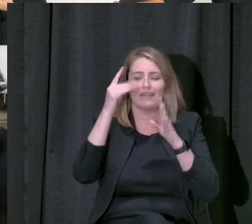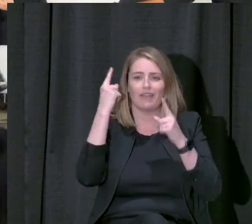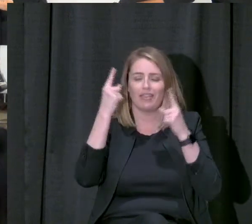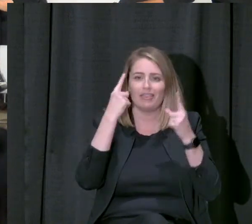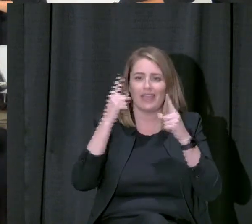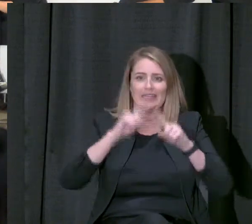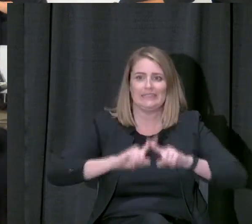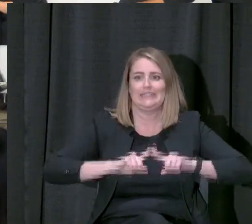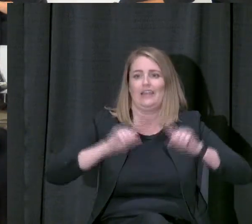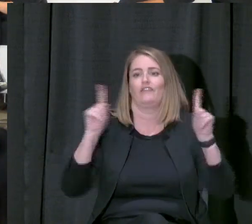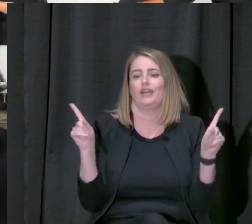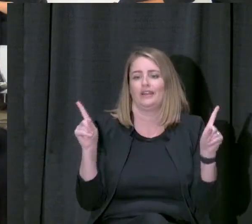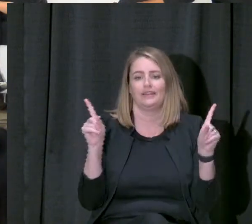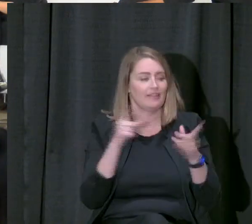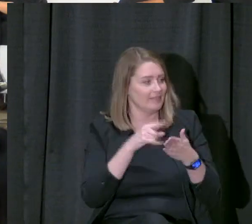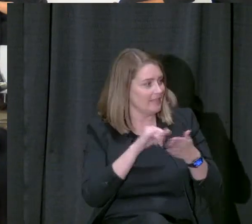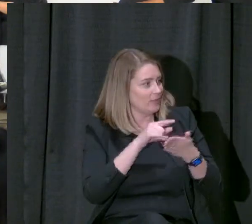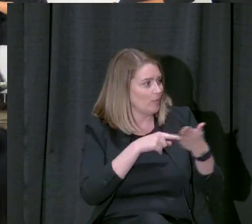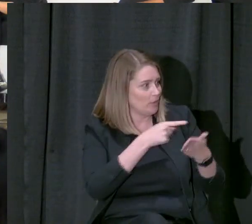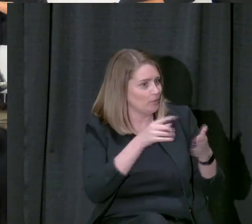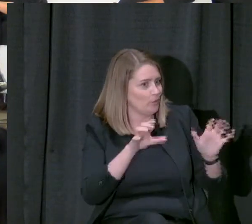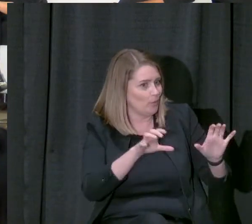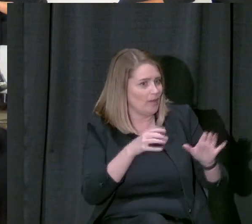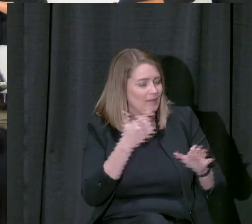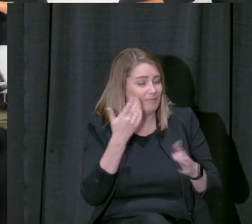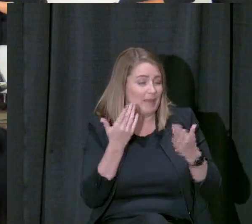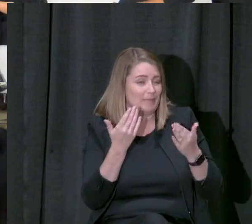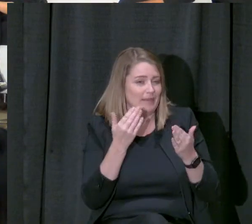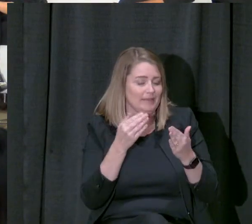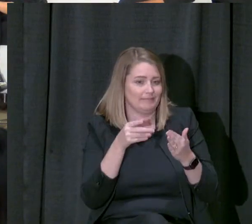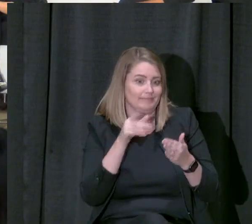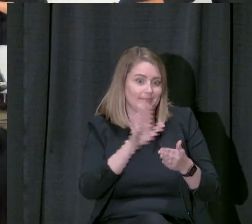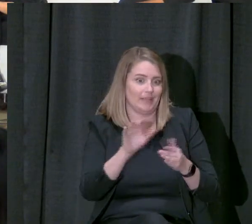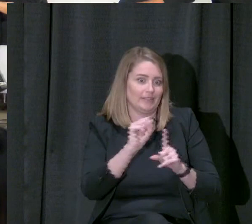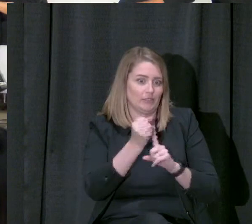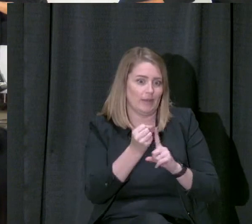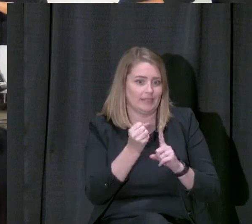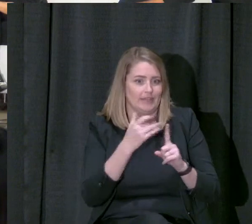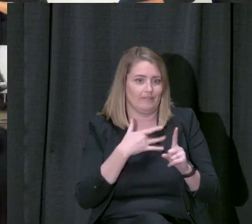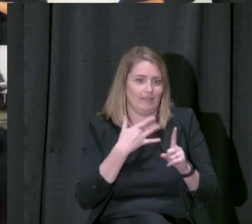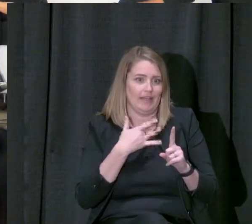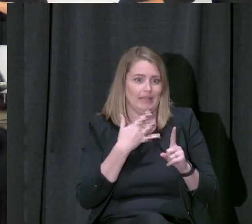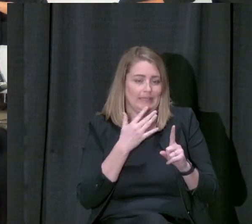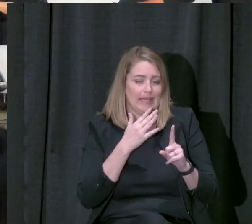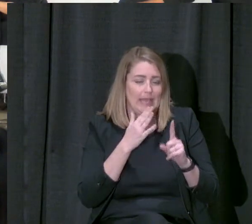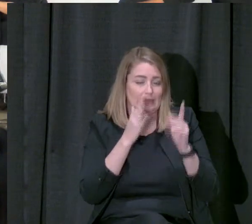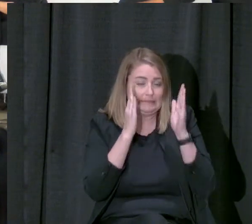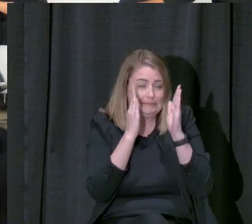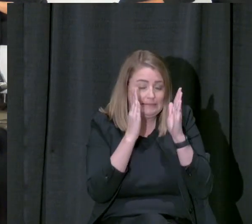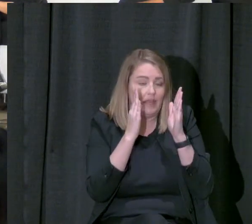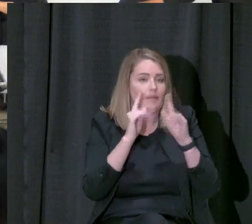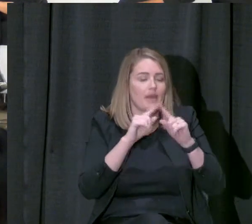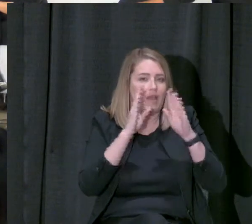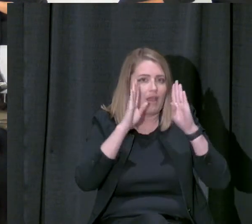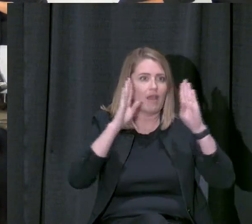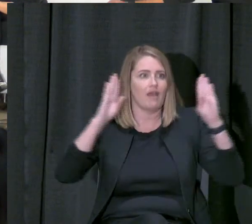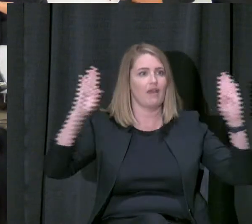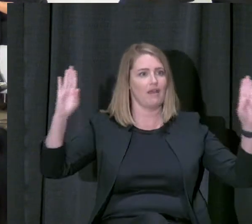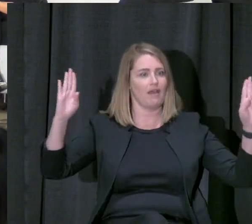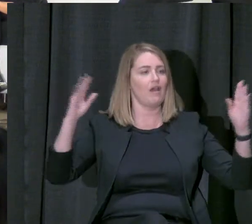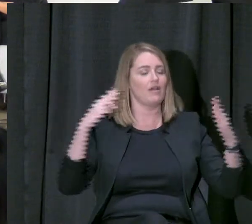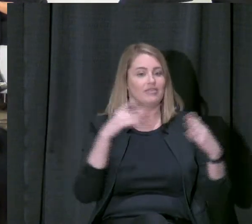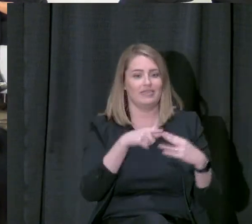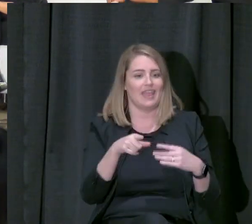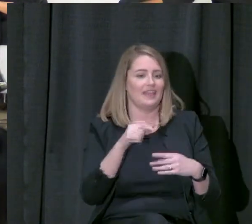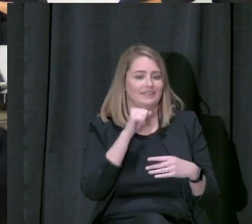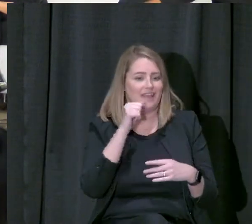doing. It may have been a narrow box because of their situation, but the reality is it's expanded, right? Yeah. You probably weren't thinking or they were